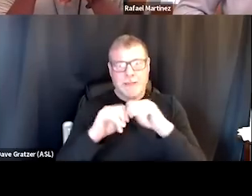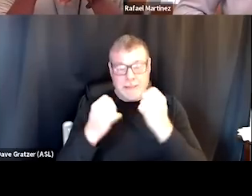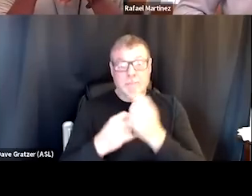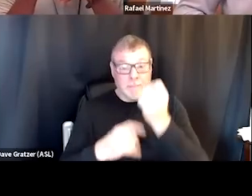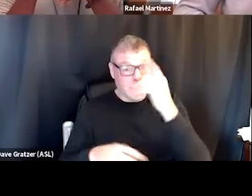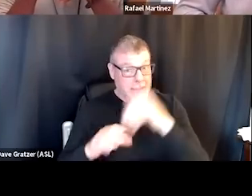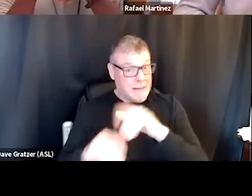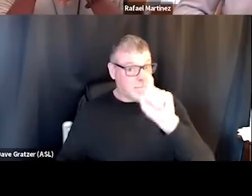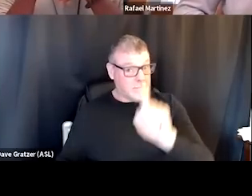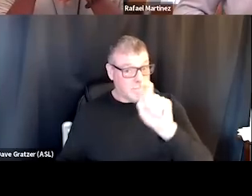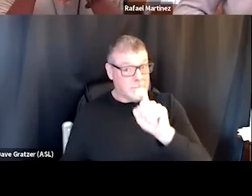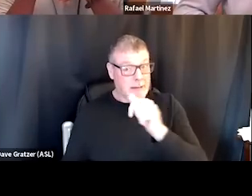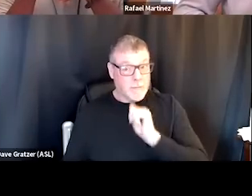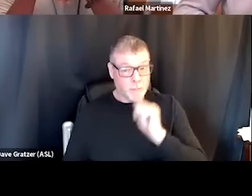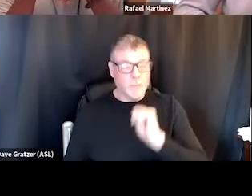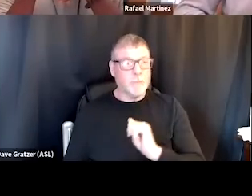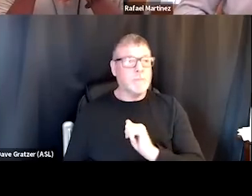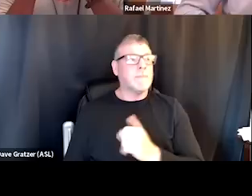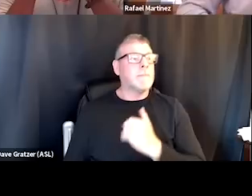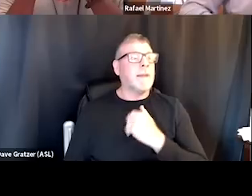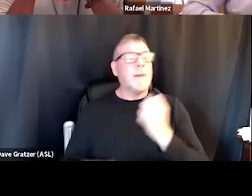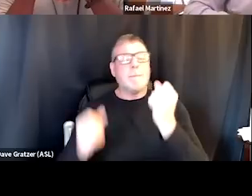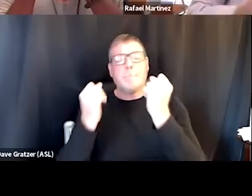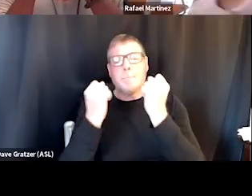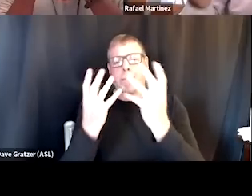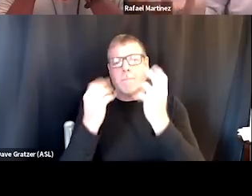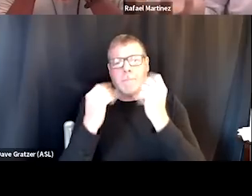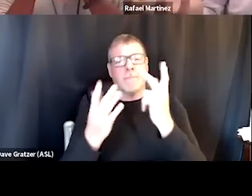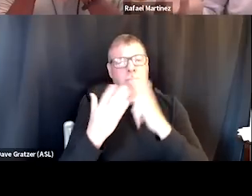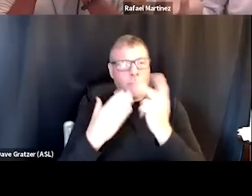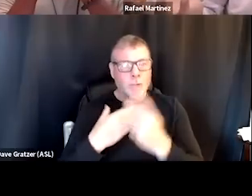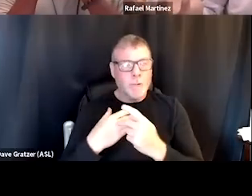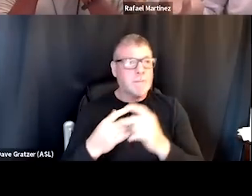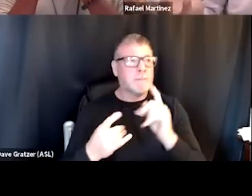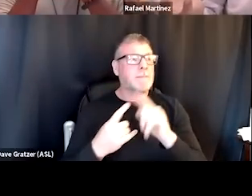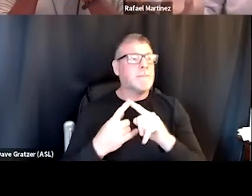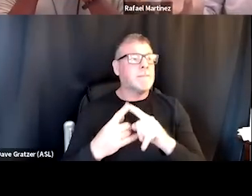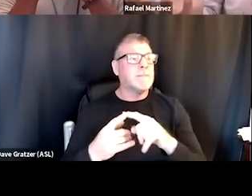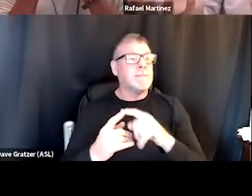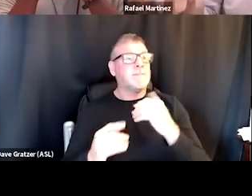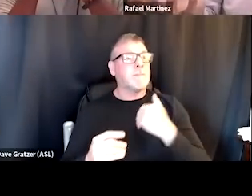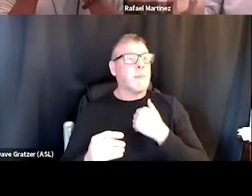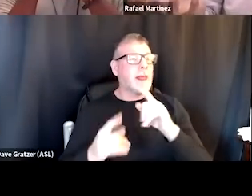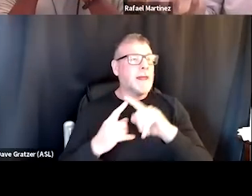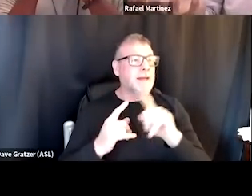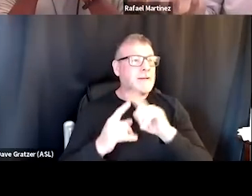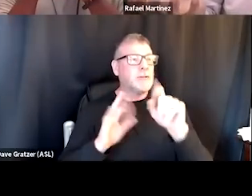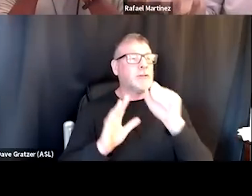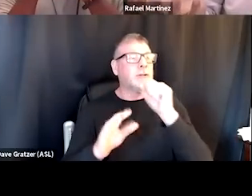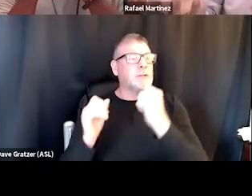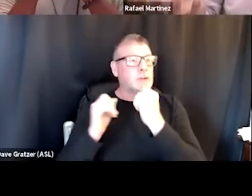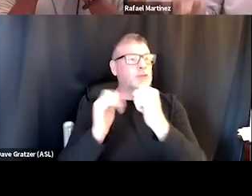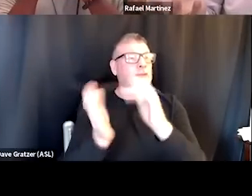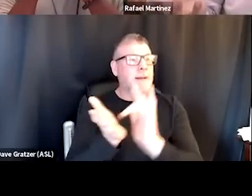Phoenix, Arizona, and we have multiple programs. We have brick and mortar programs. We have street